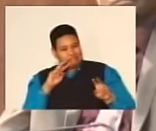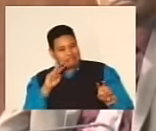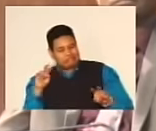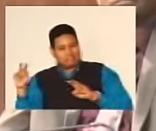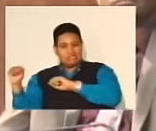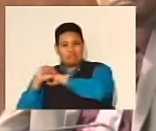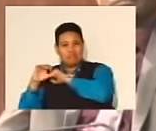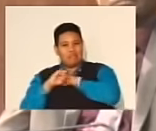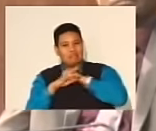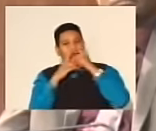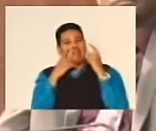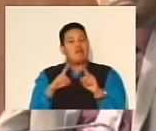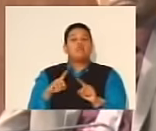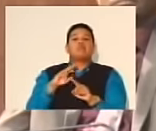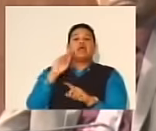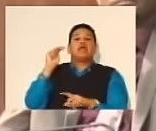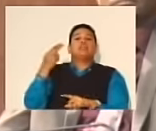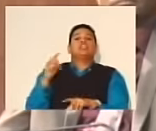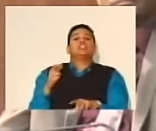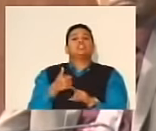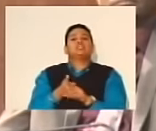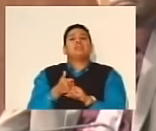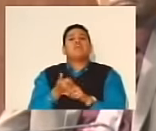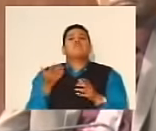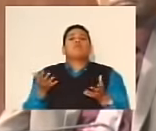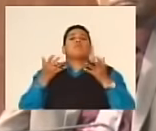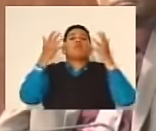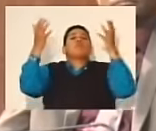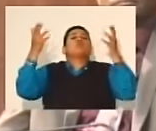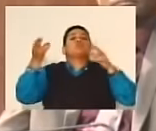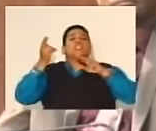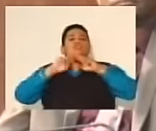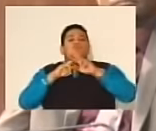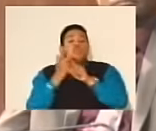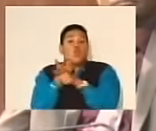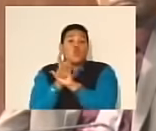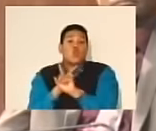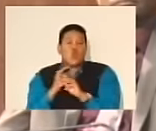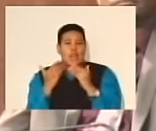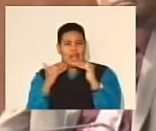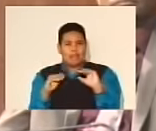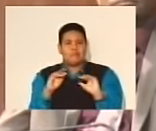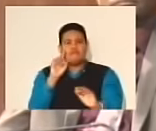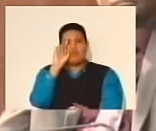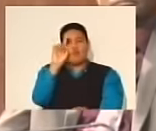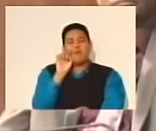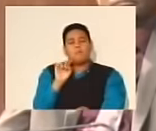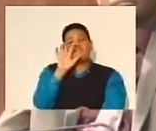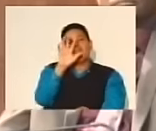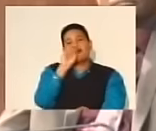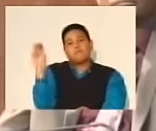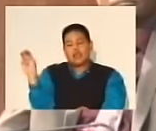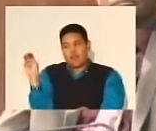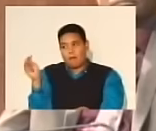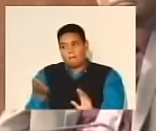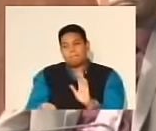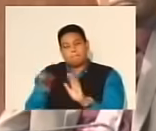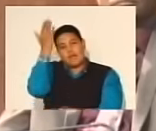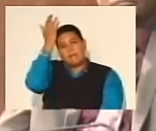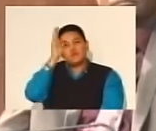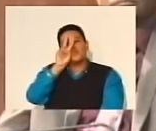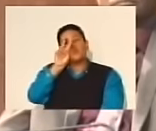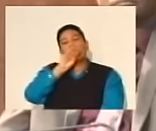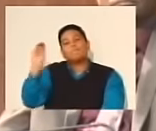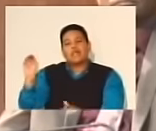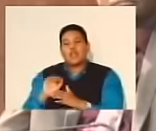The National Housing Trust proposes to increase the loan limit from $1.5 million to $2